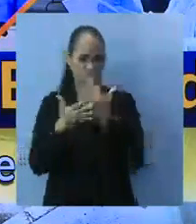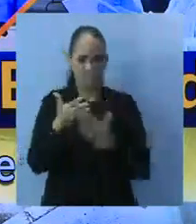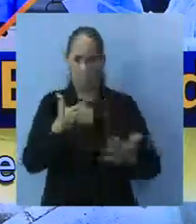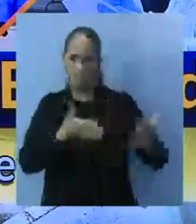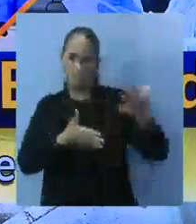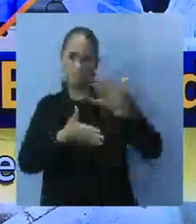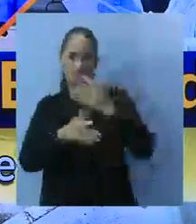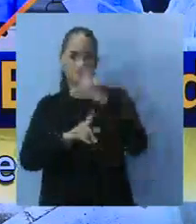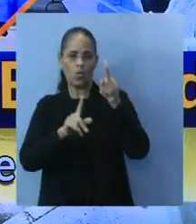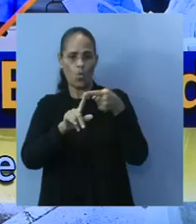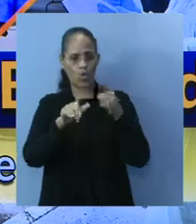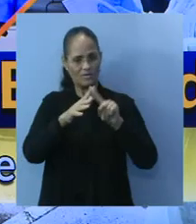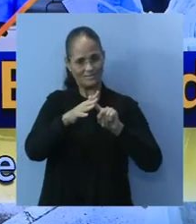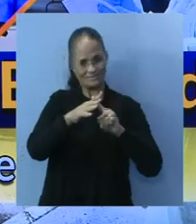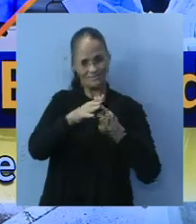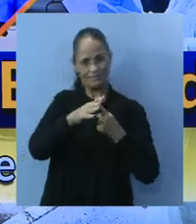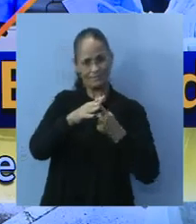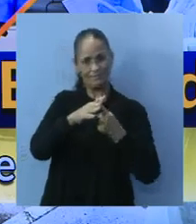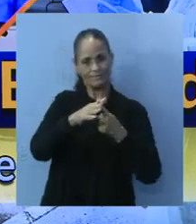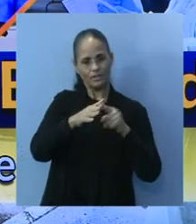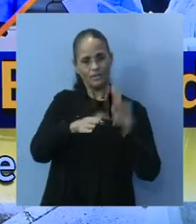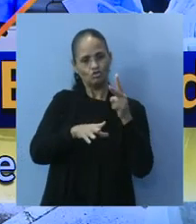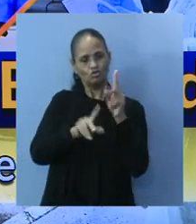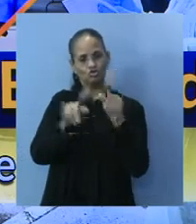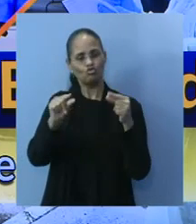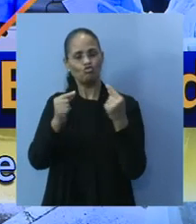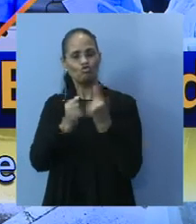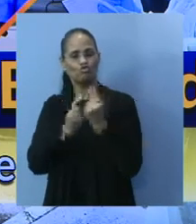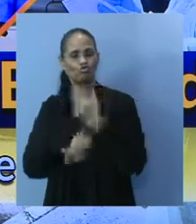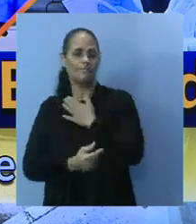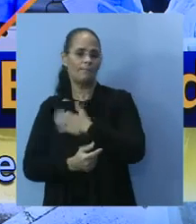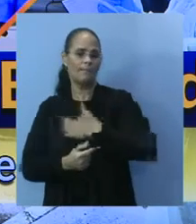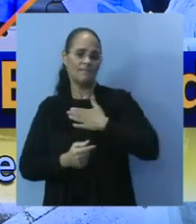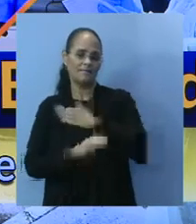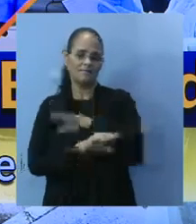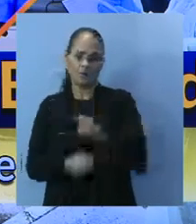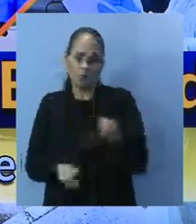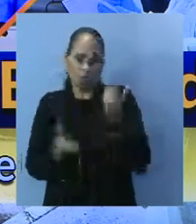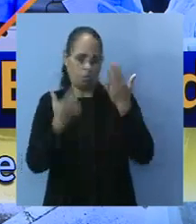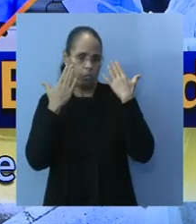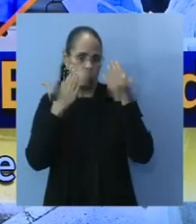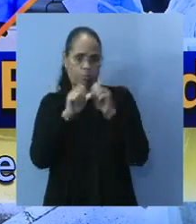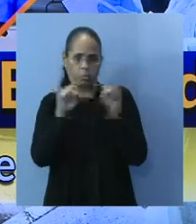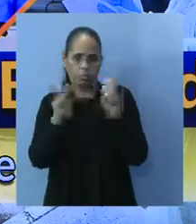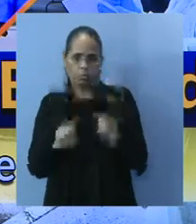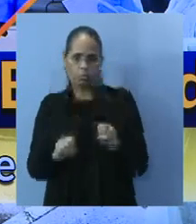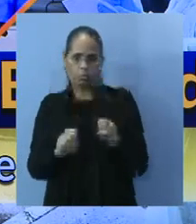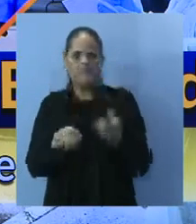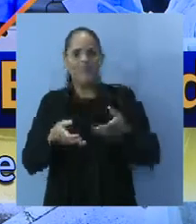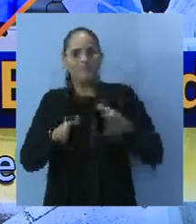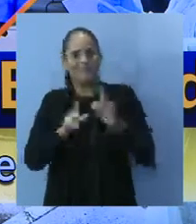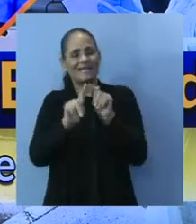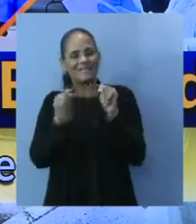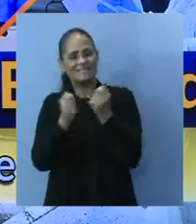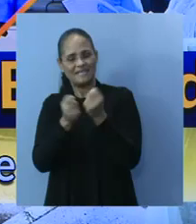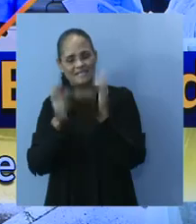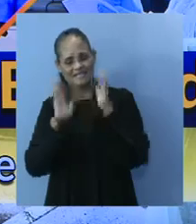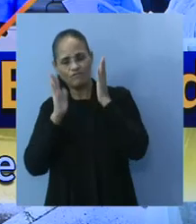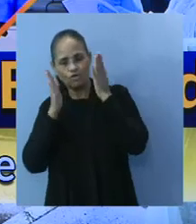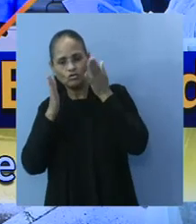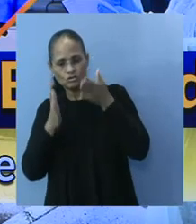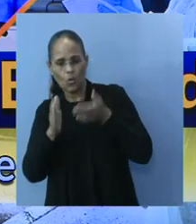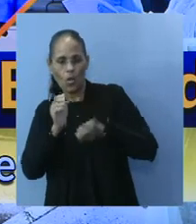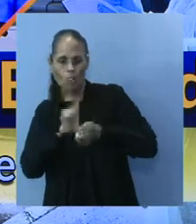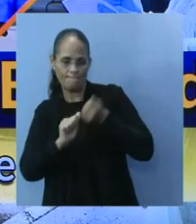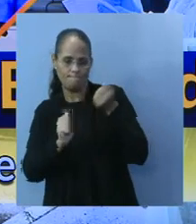when we open up 2 additional groups. So please do not overwhelm the system. Let the team focus on the most